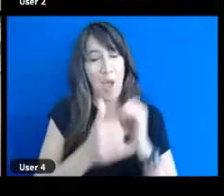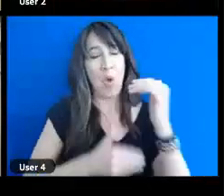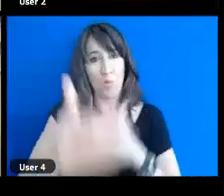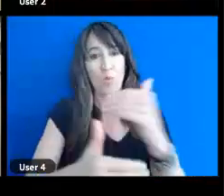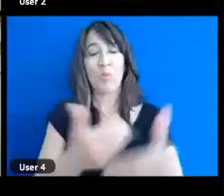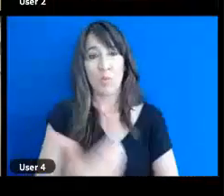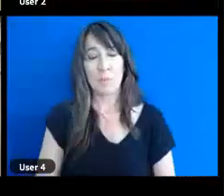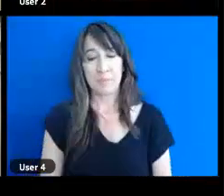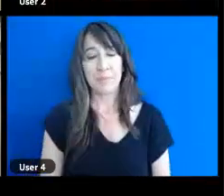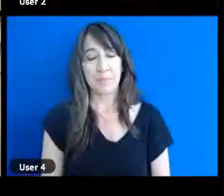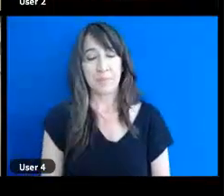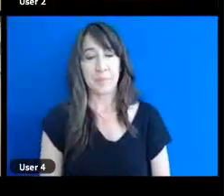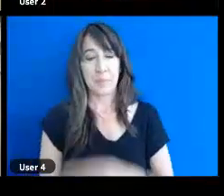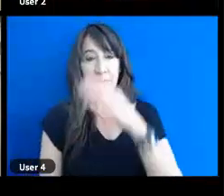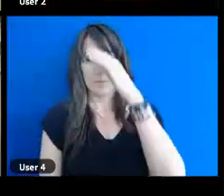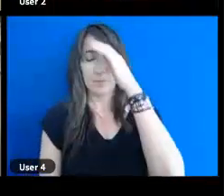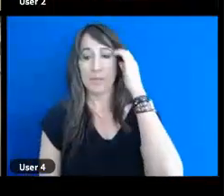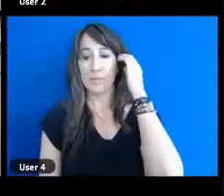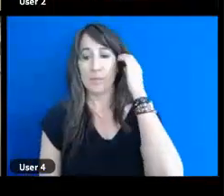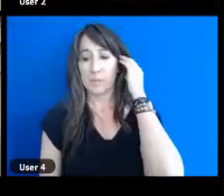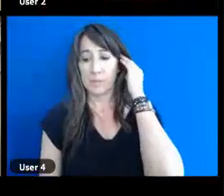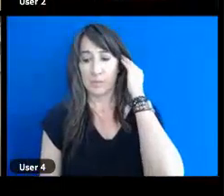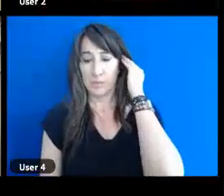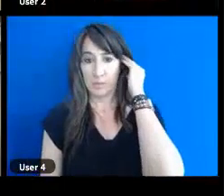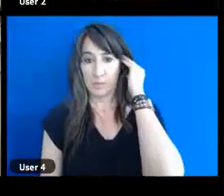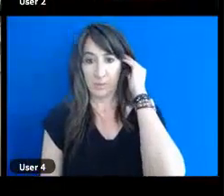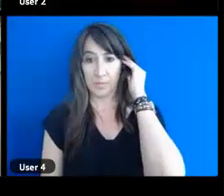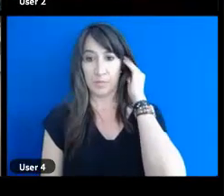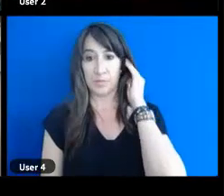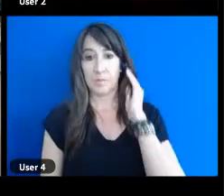now to Jamie, and she's going to take you through